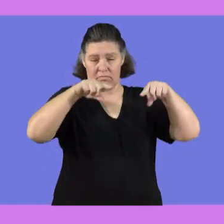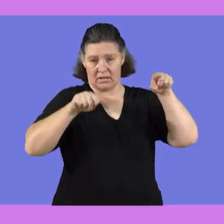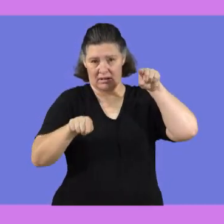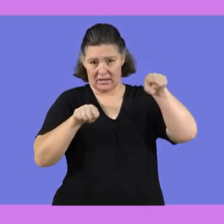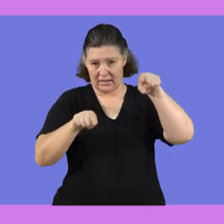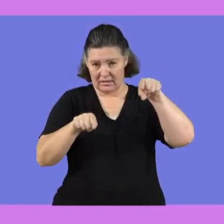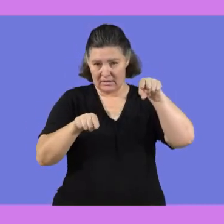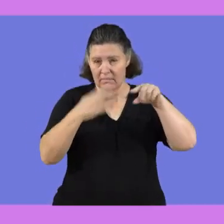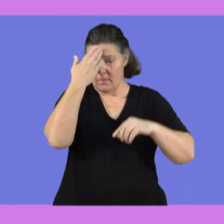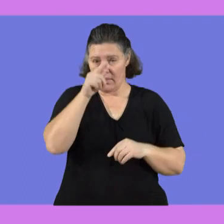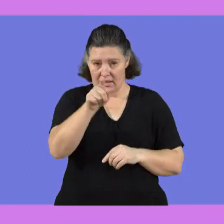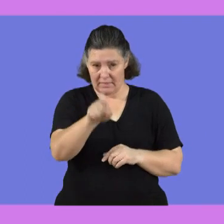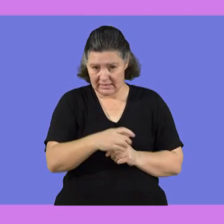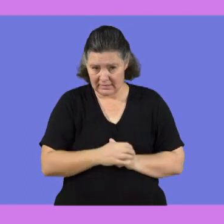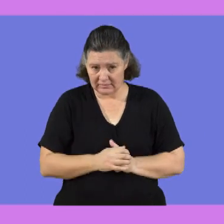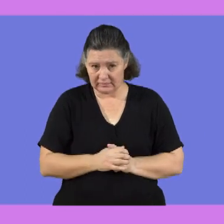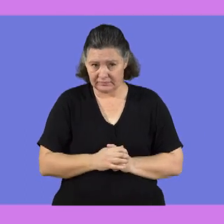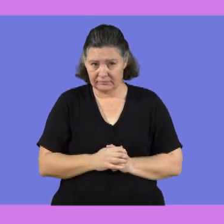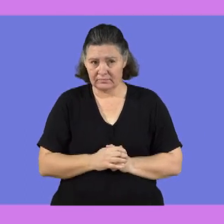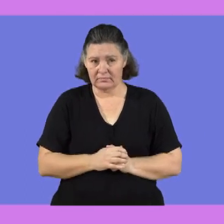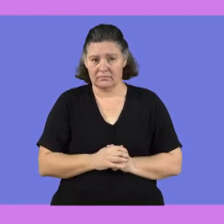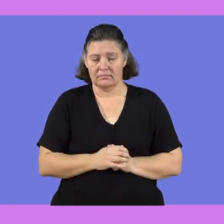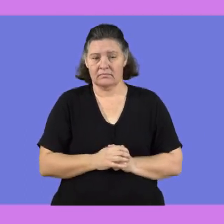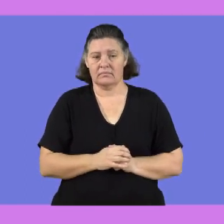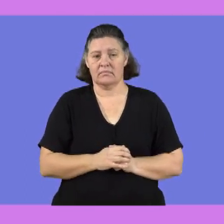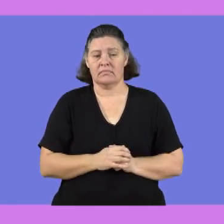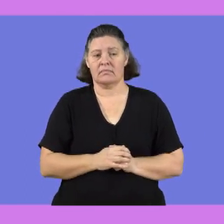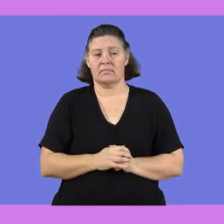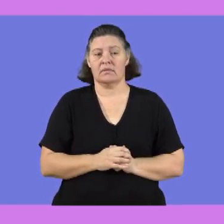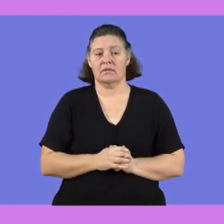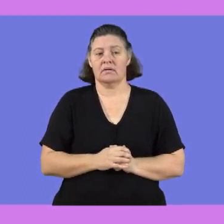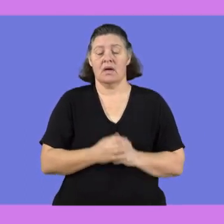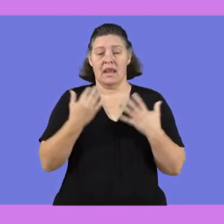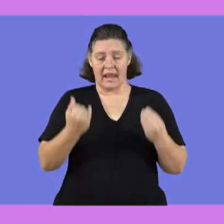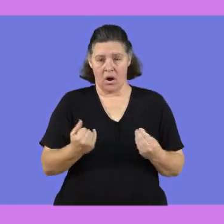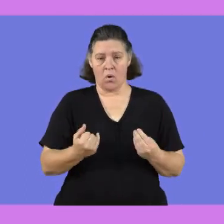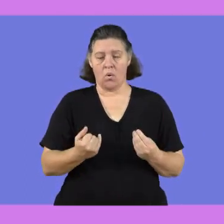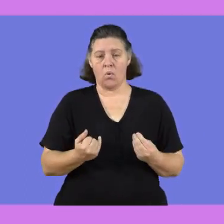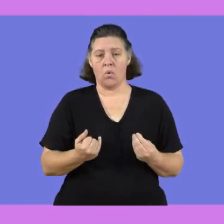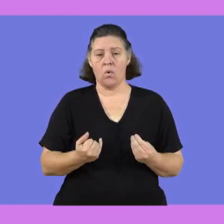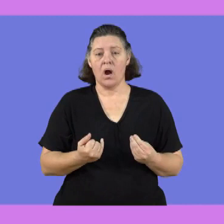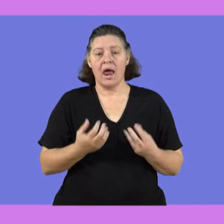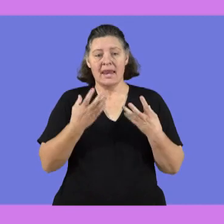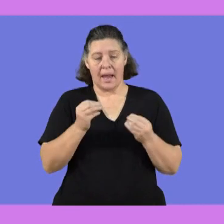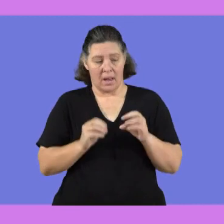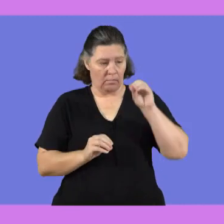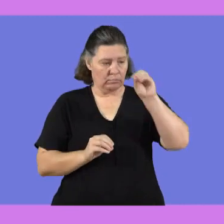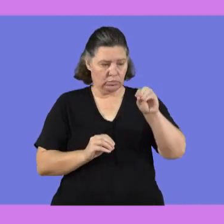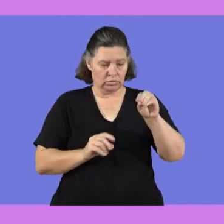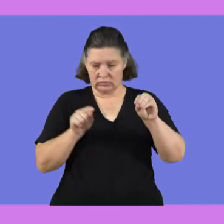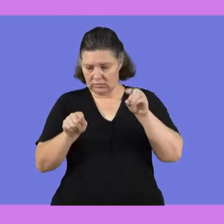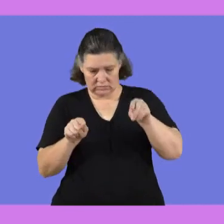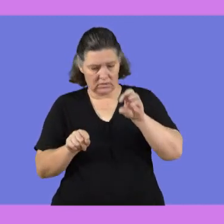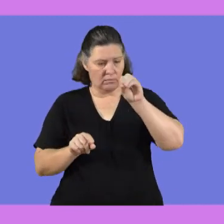these lines so that you can see that when I say horizontal, I mean which shape, and the vertical is which one. And from there, you